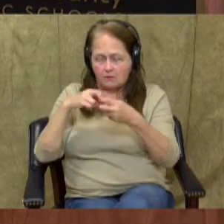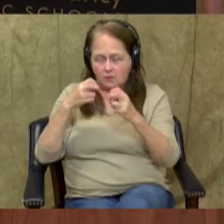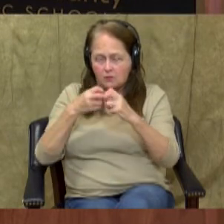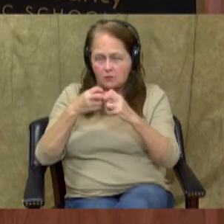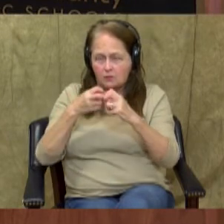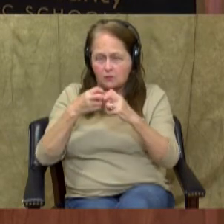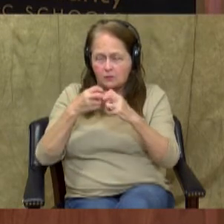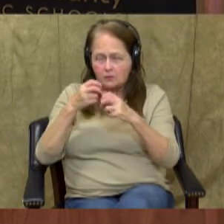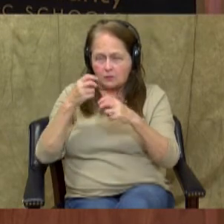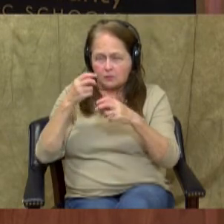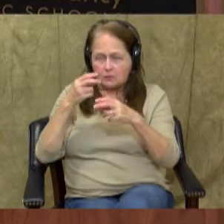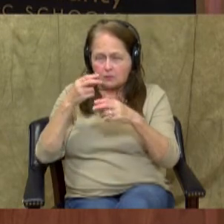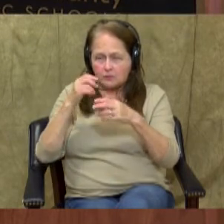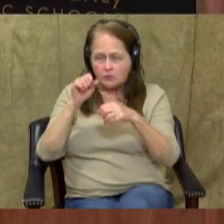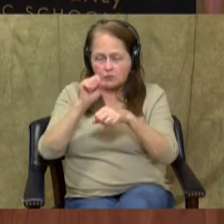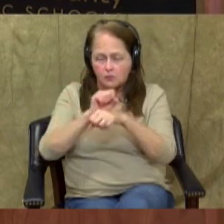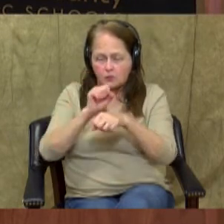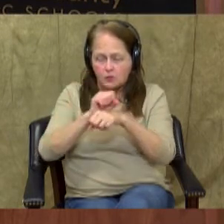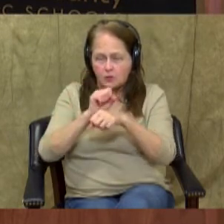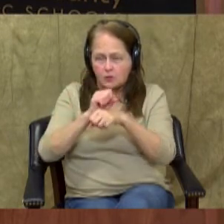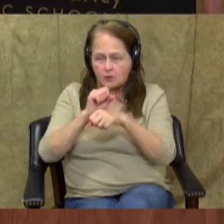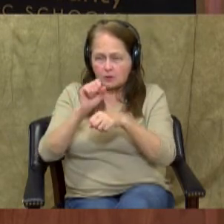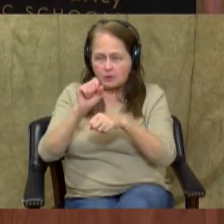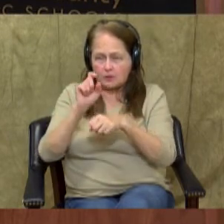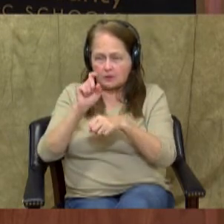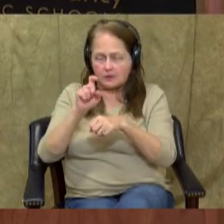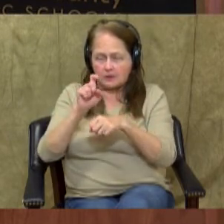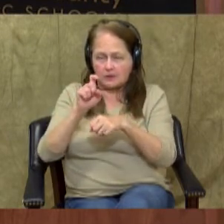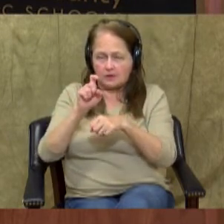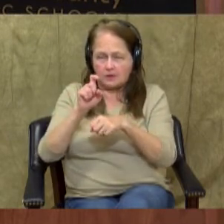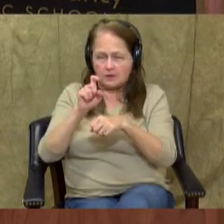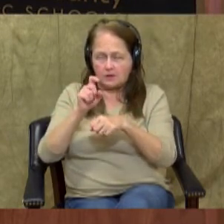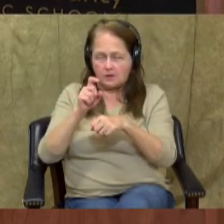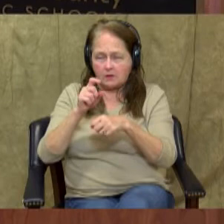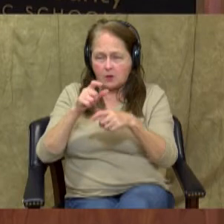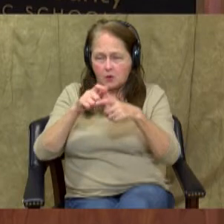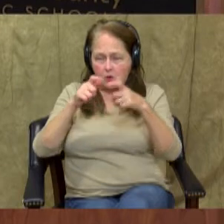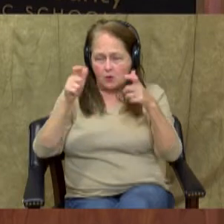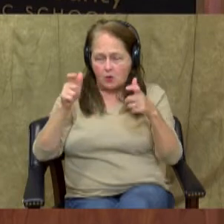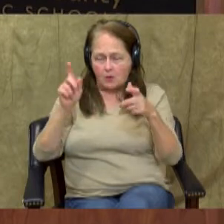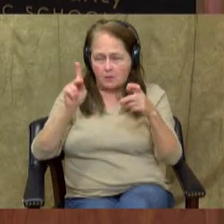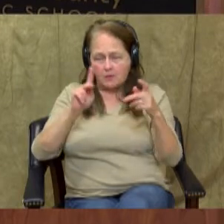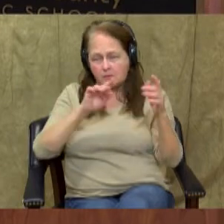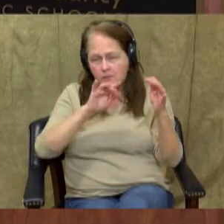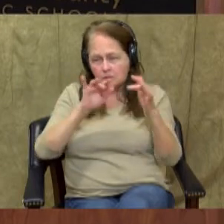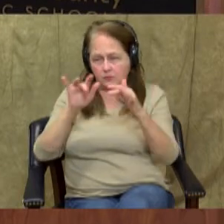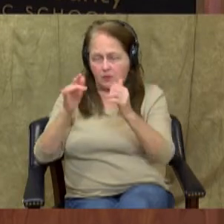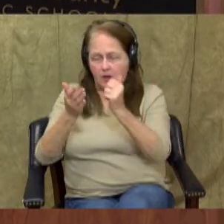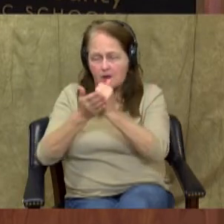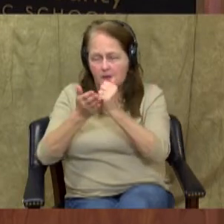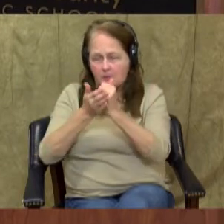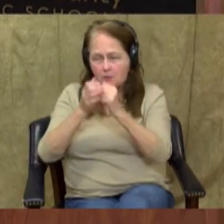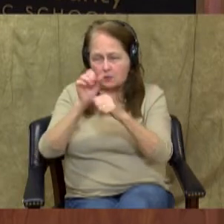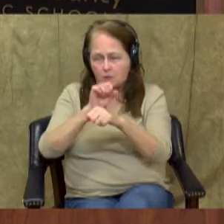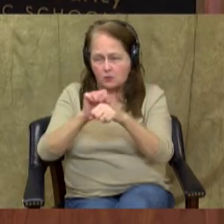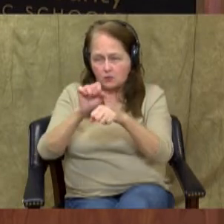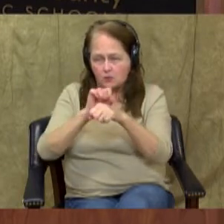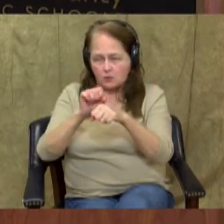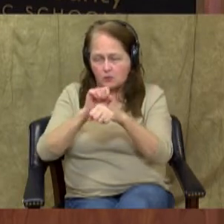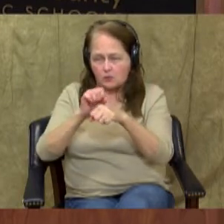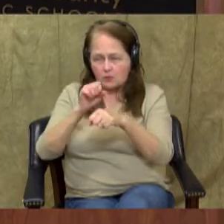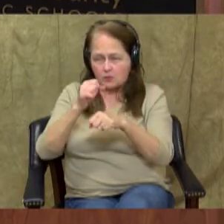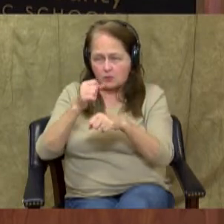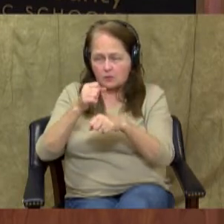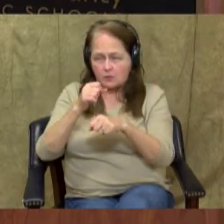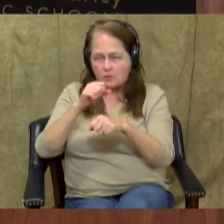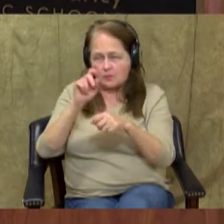of labor to work in those oil fields, and they have a large percentage of guest workers in the Persian Gulf states, people who